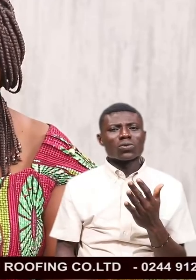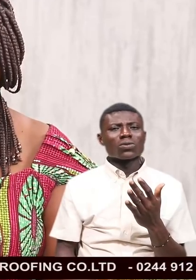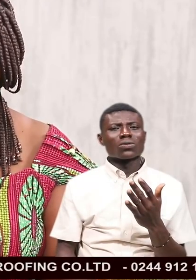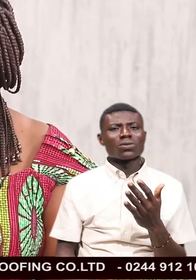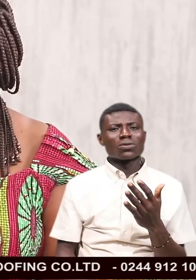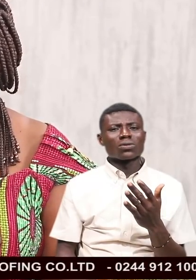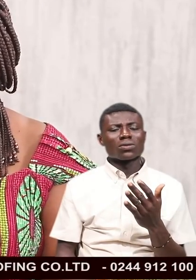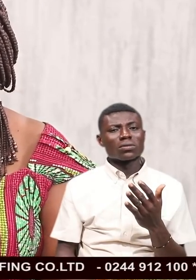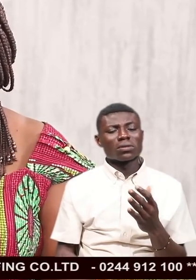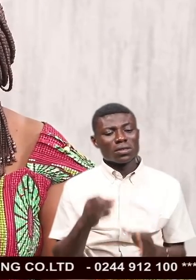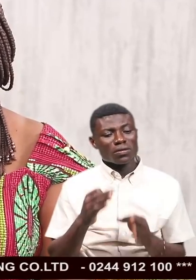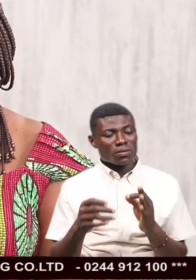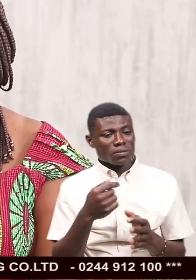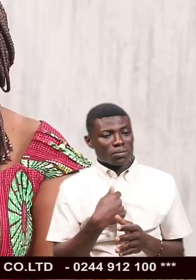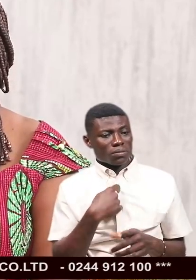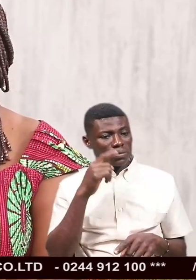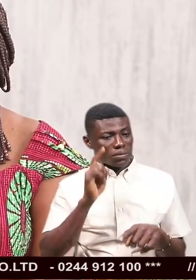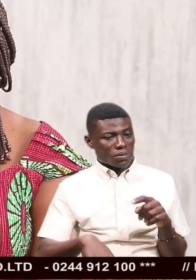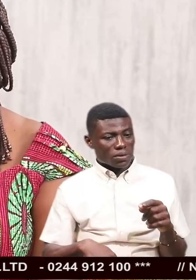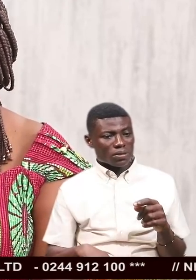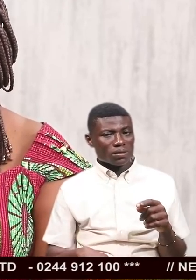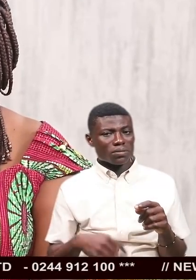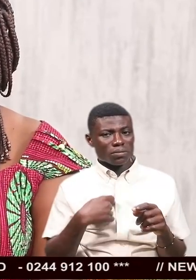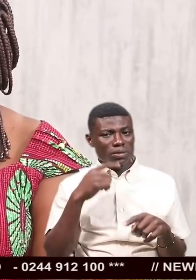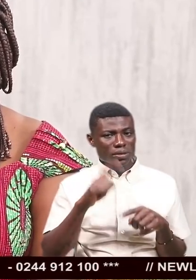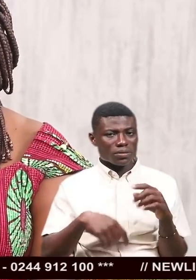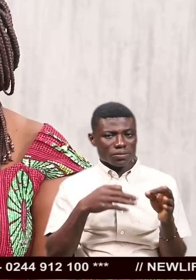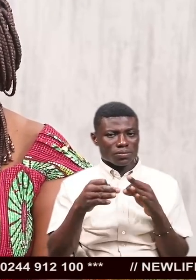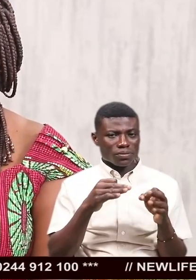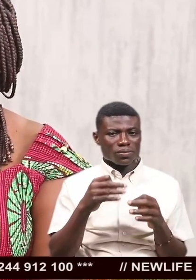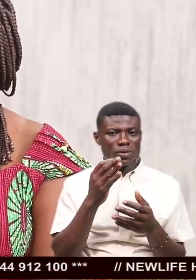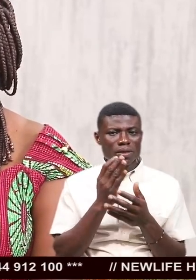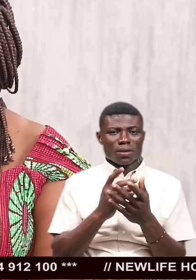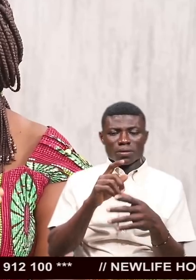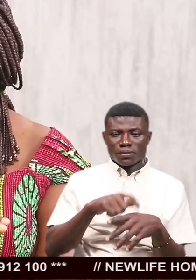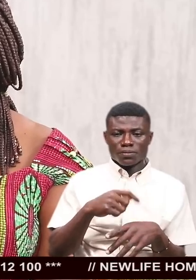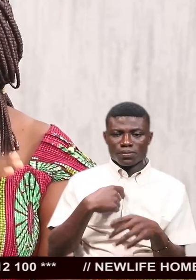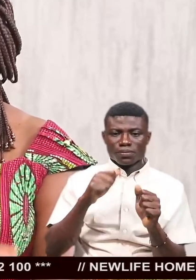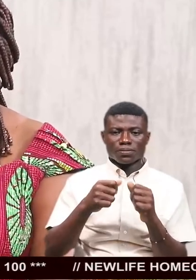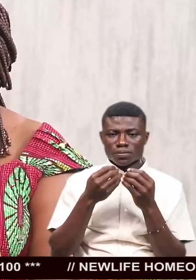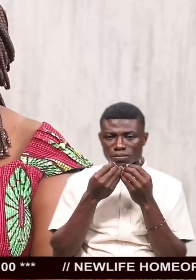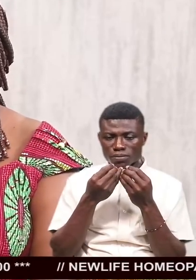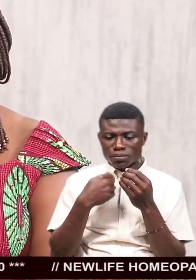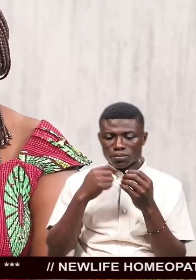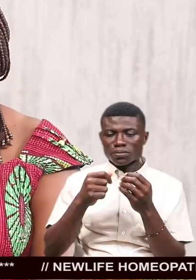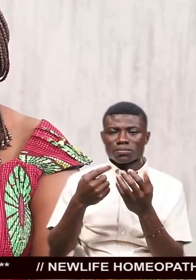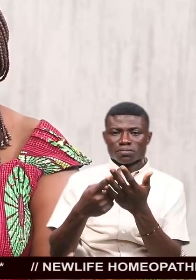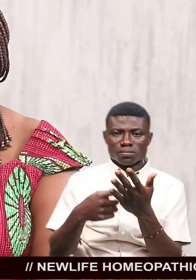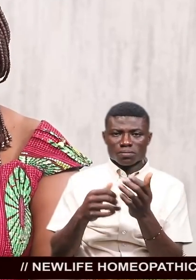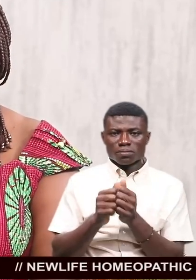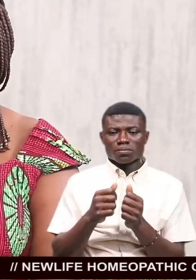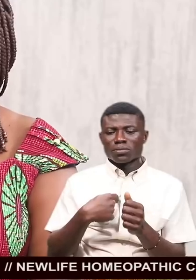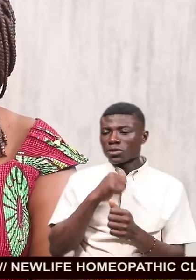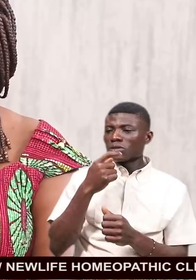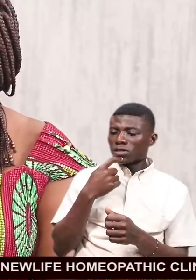se me no minti mintre e fa bebe no minti mi aka wo be ka se me mi de me nka ne